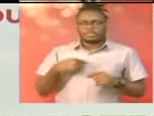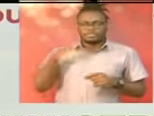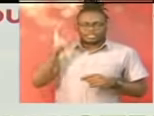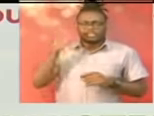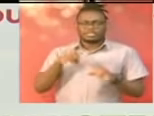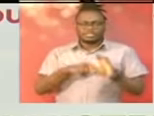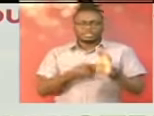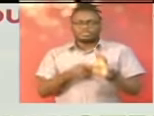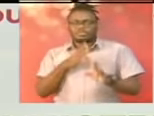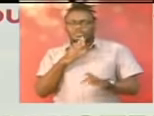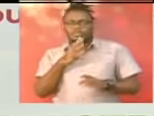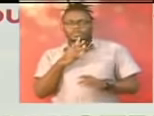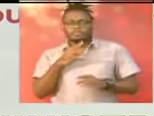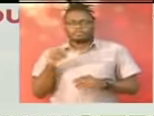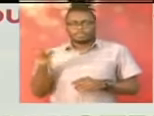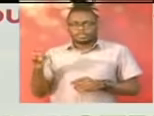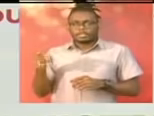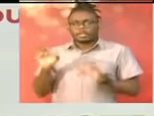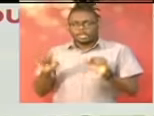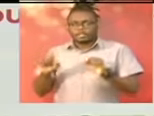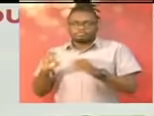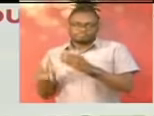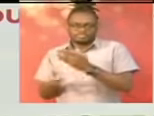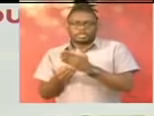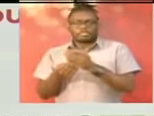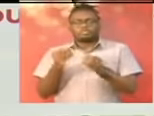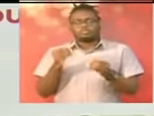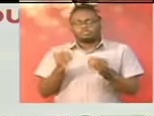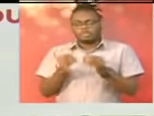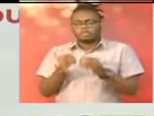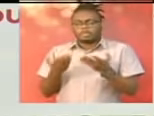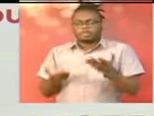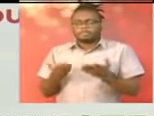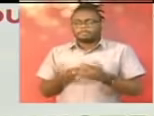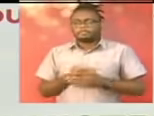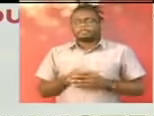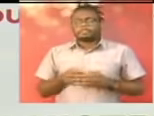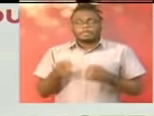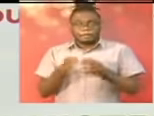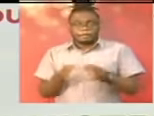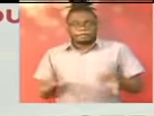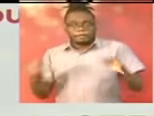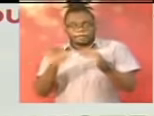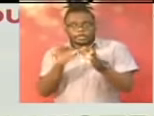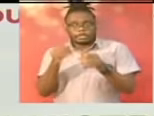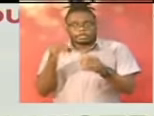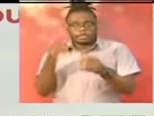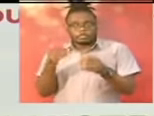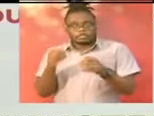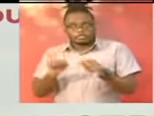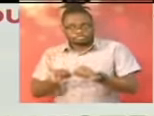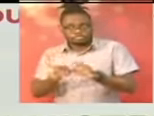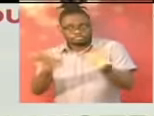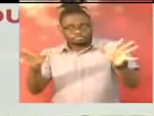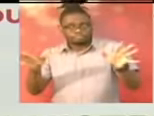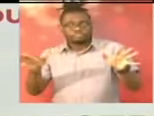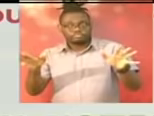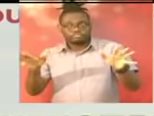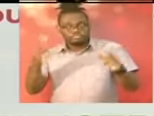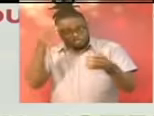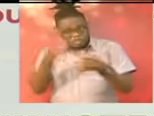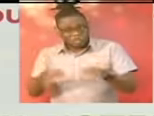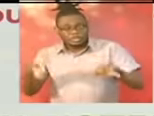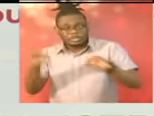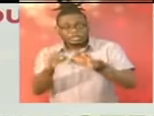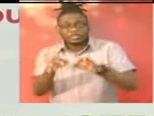Now, it's really important to note that the spread of this virus within any community